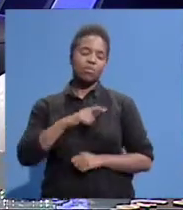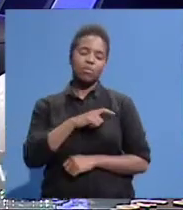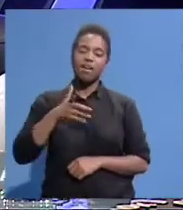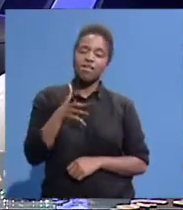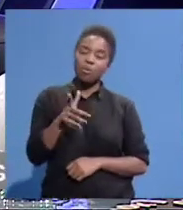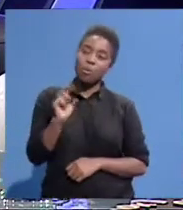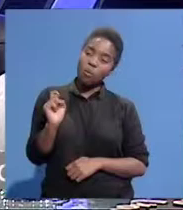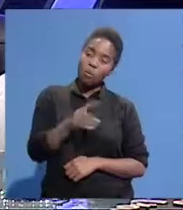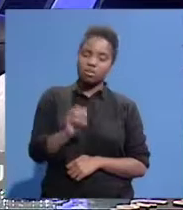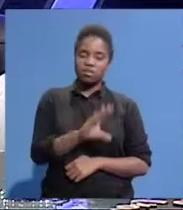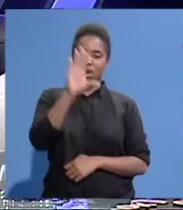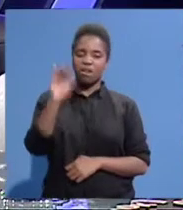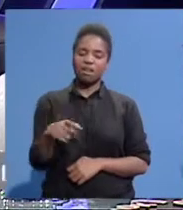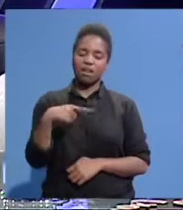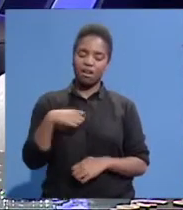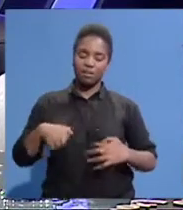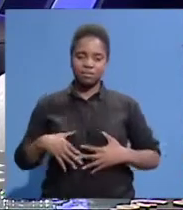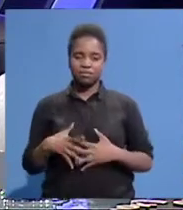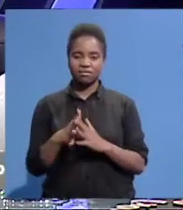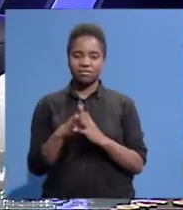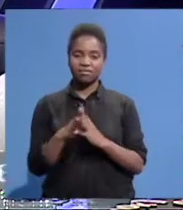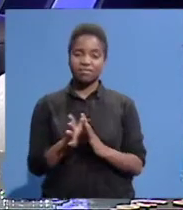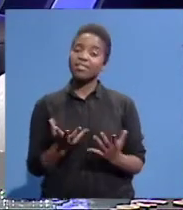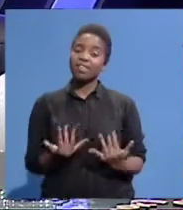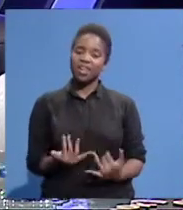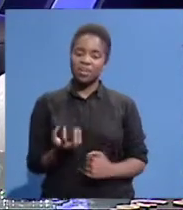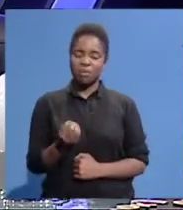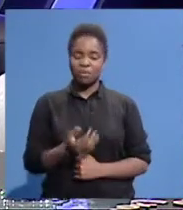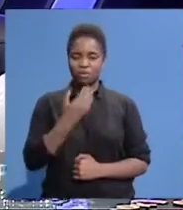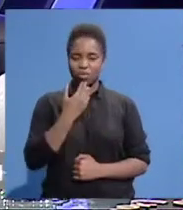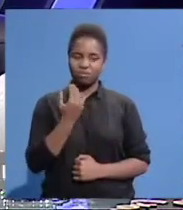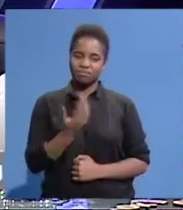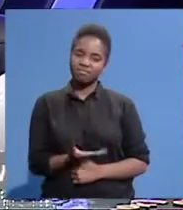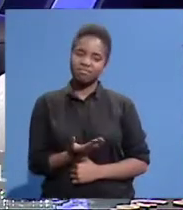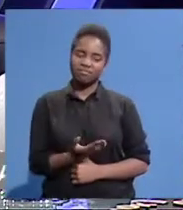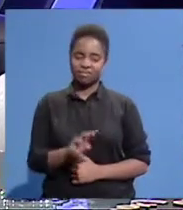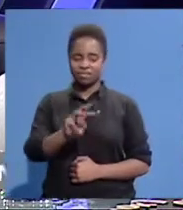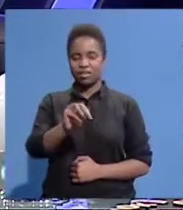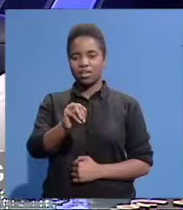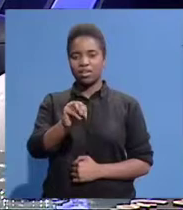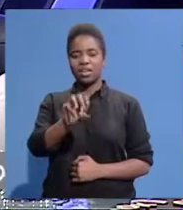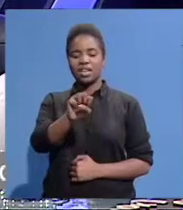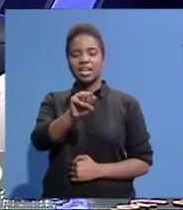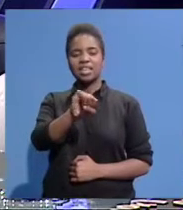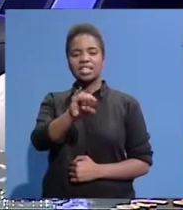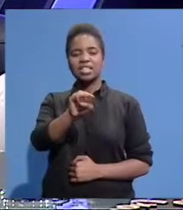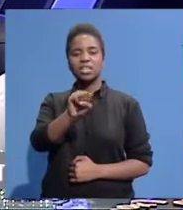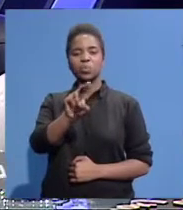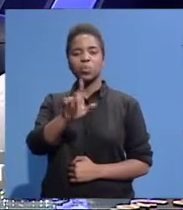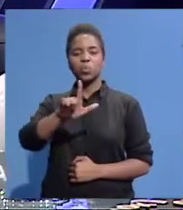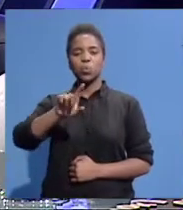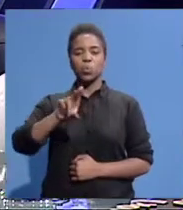Africa, as expressed in the Freedom Charter. Now, in the studio to join us this evening is Madiba Sisulu, who is a